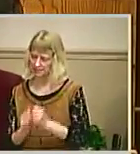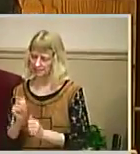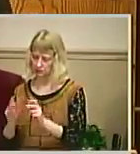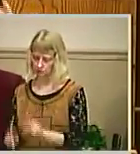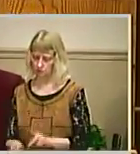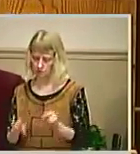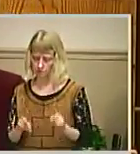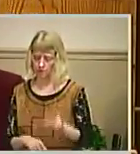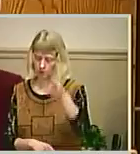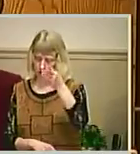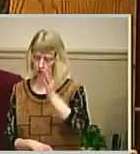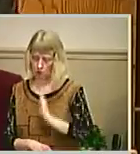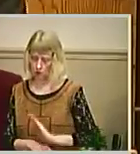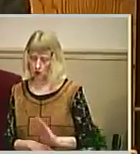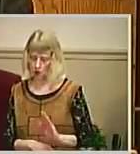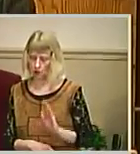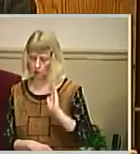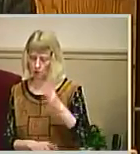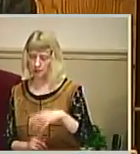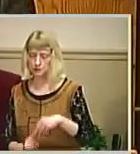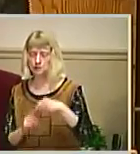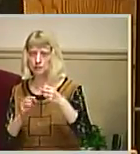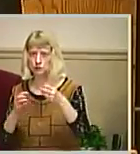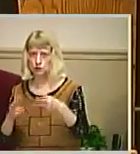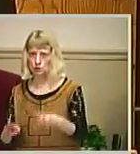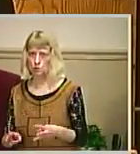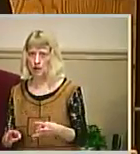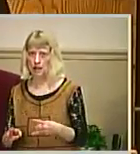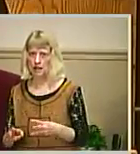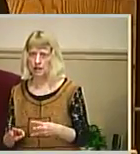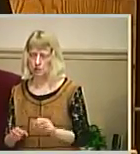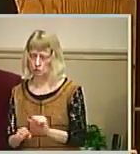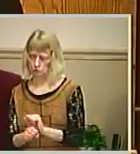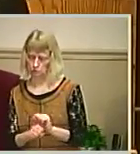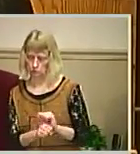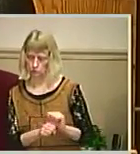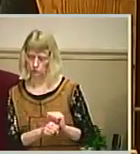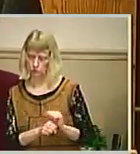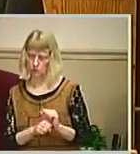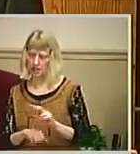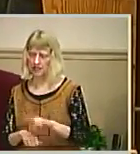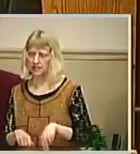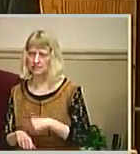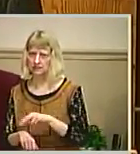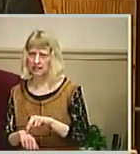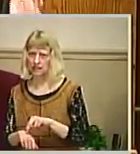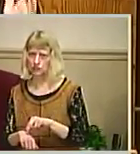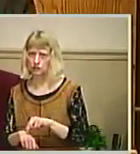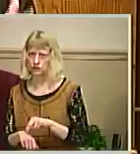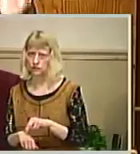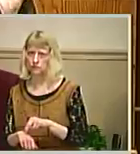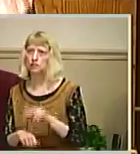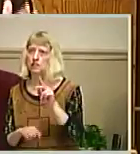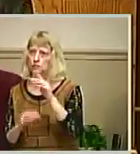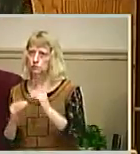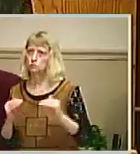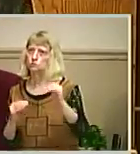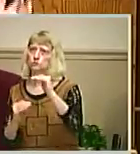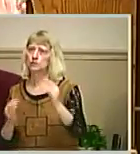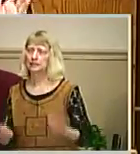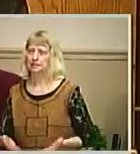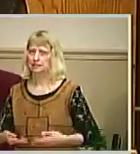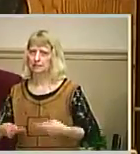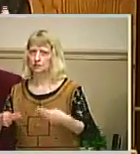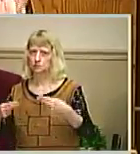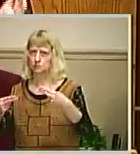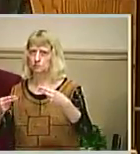one, that God would come down in a special way and begin to move in this nation where He will be exalted and lifted up